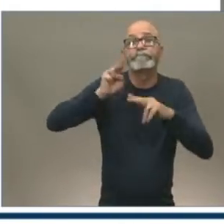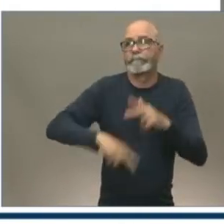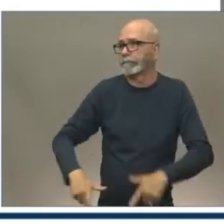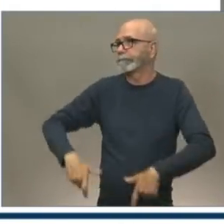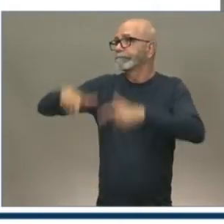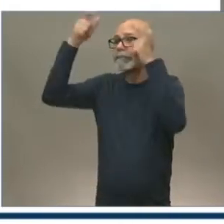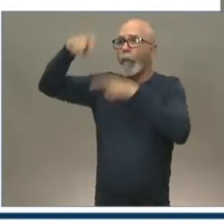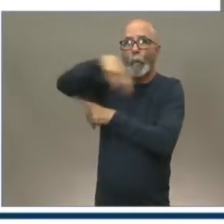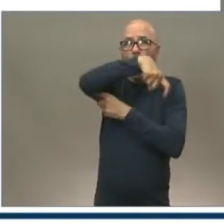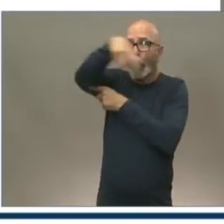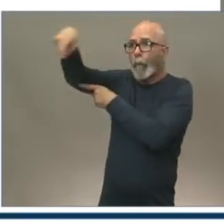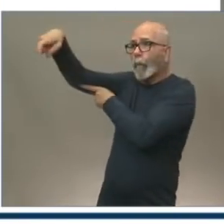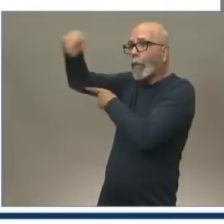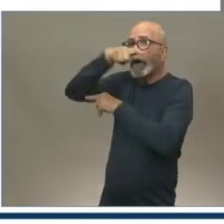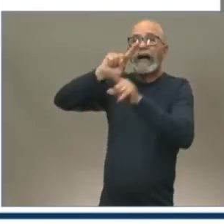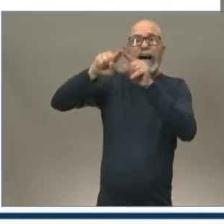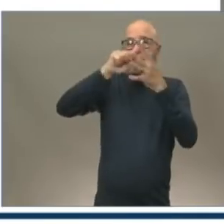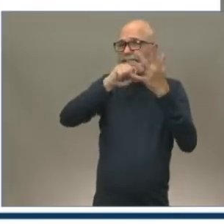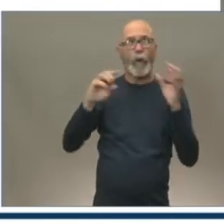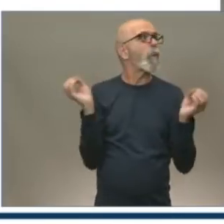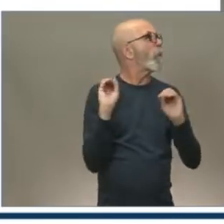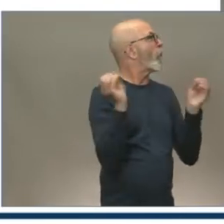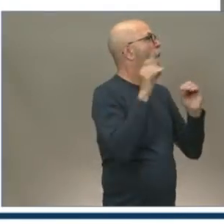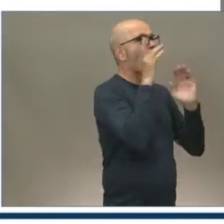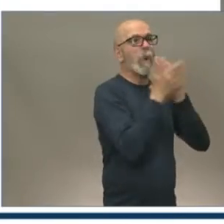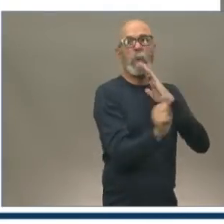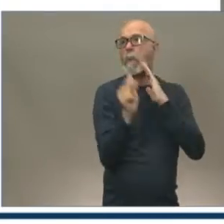other specialized workers will be permitted.